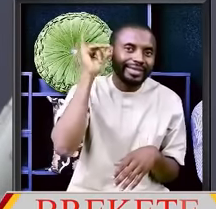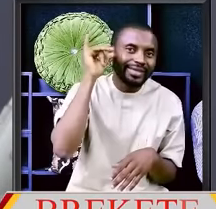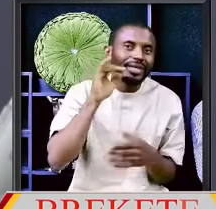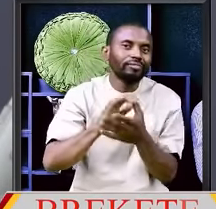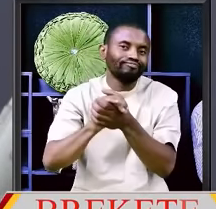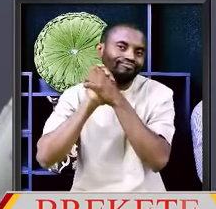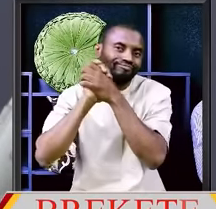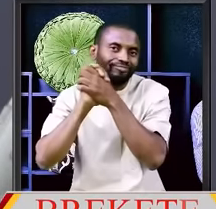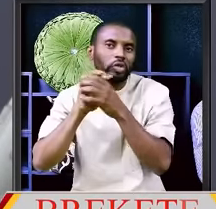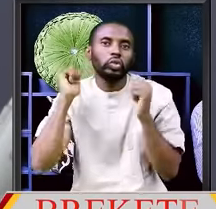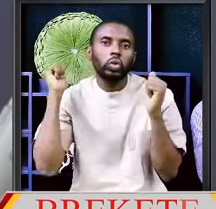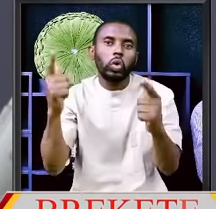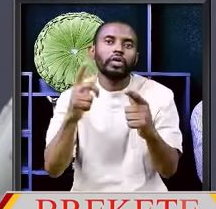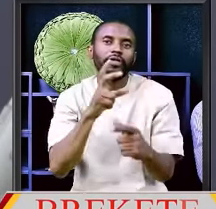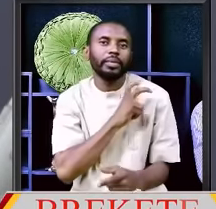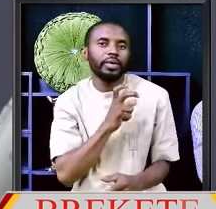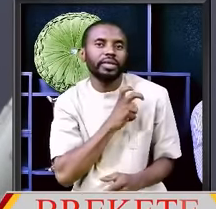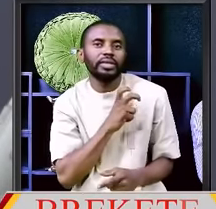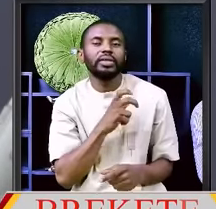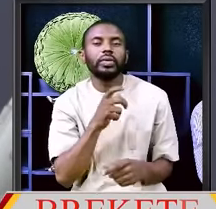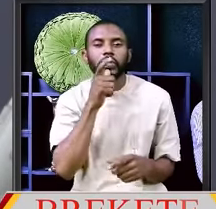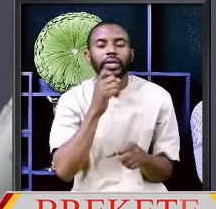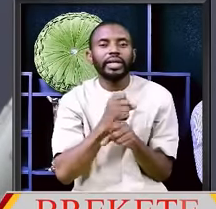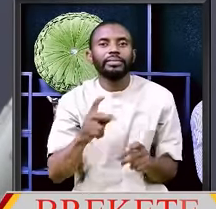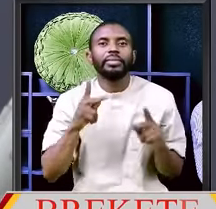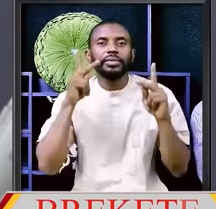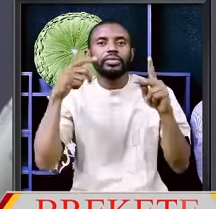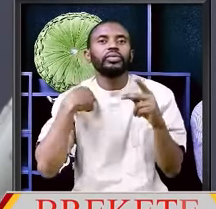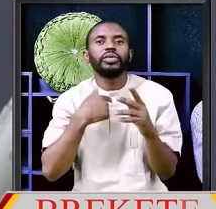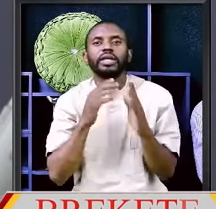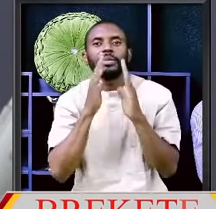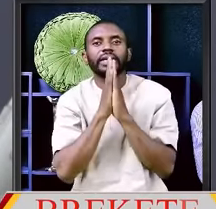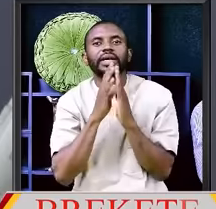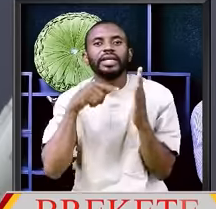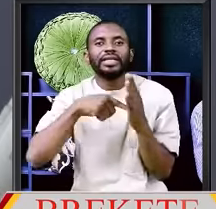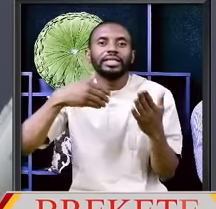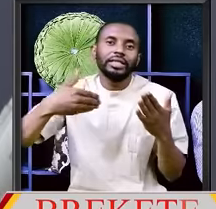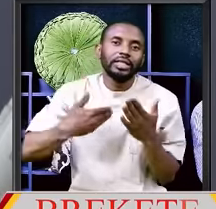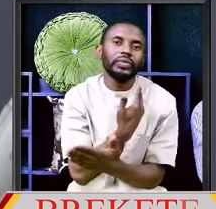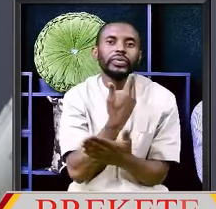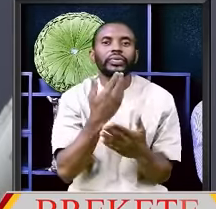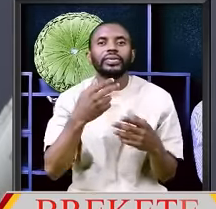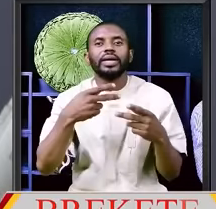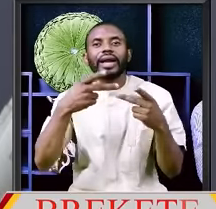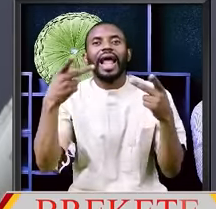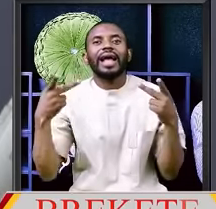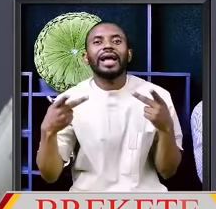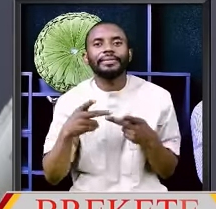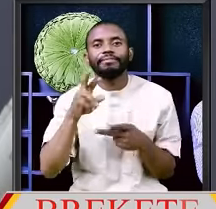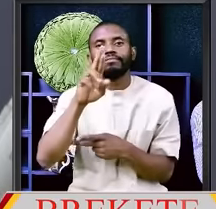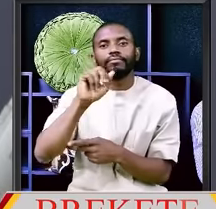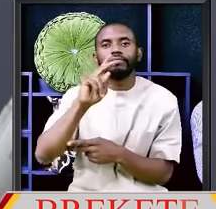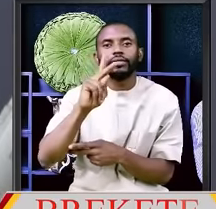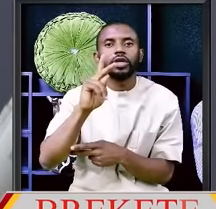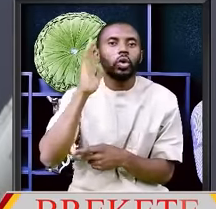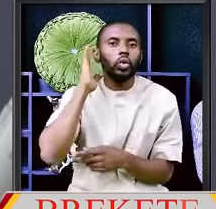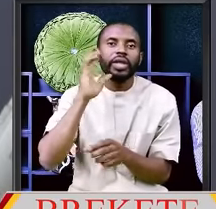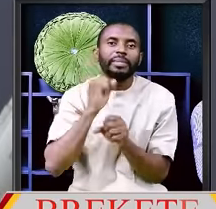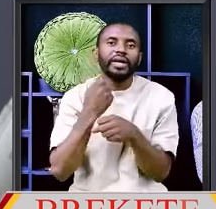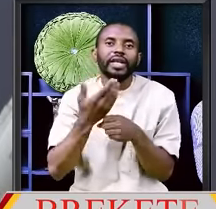congratulations to all of them. We pray, say, this new rank will make them serve